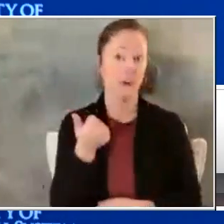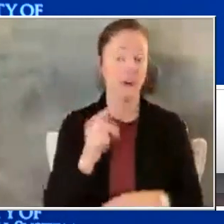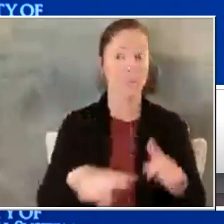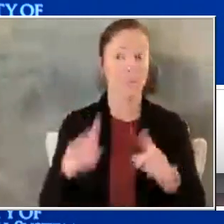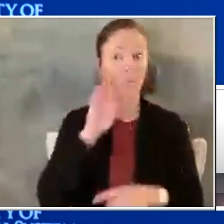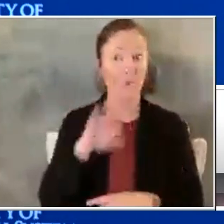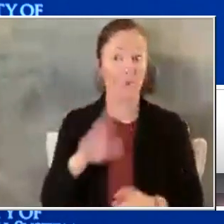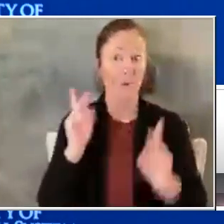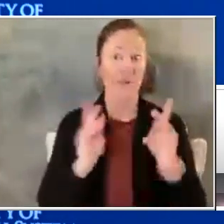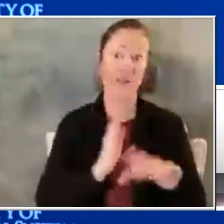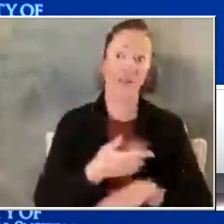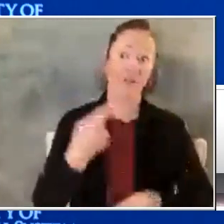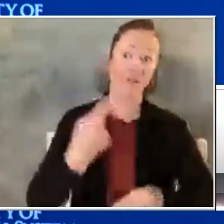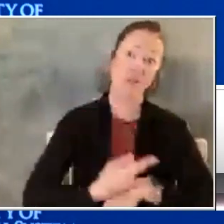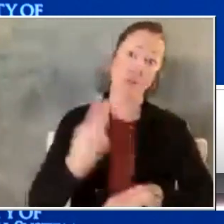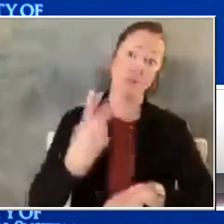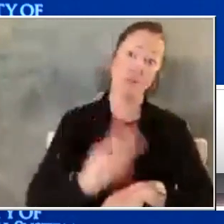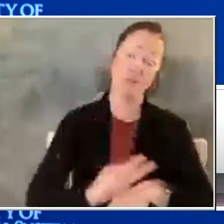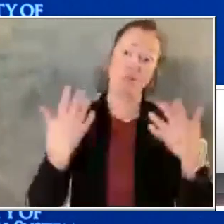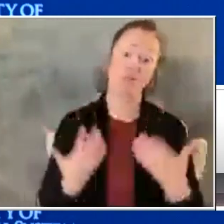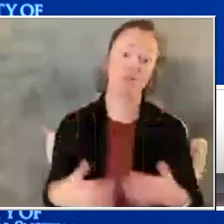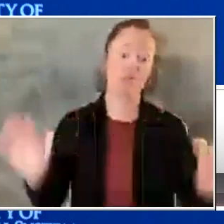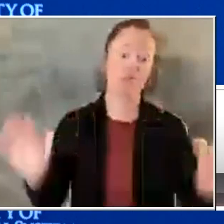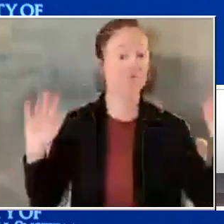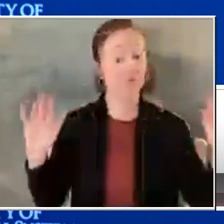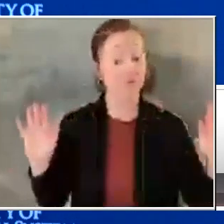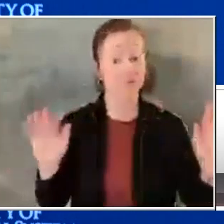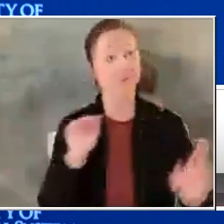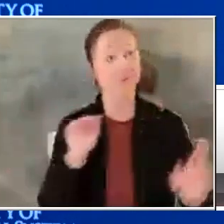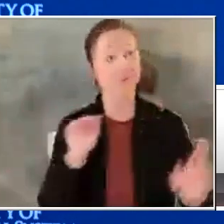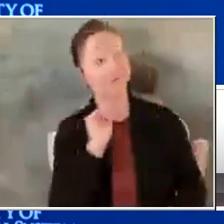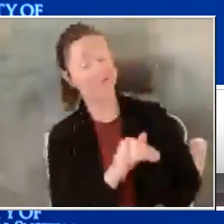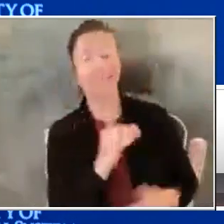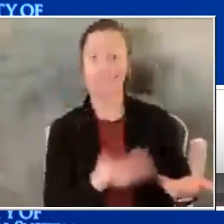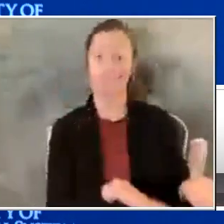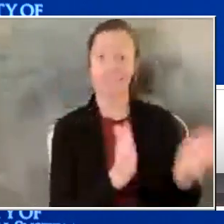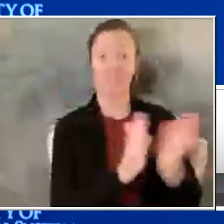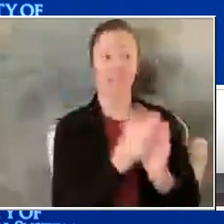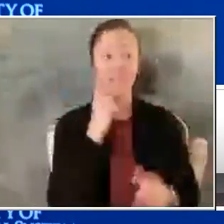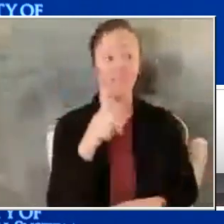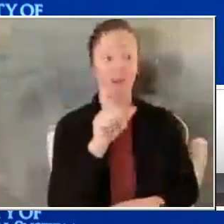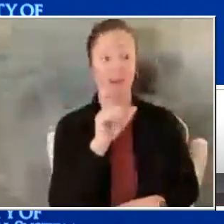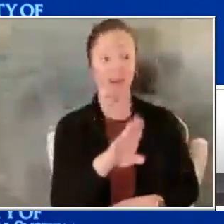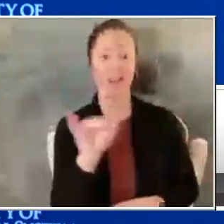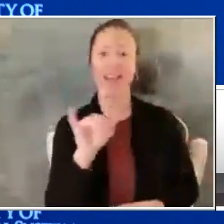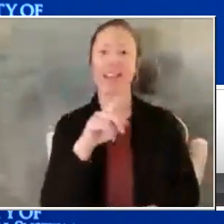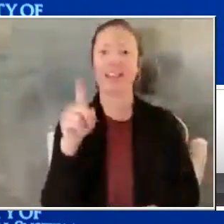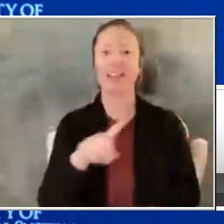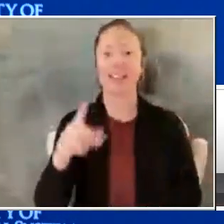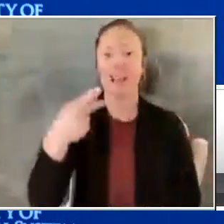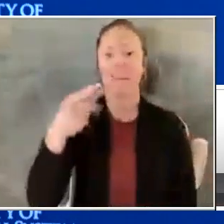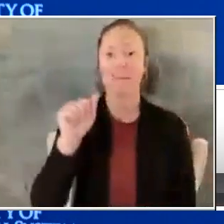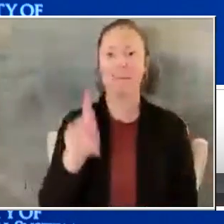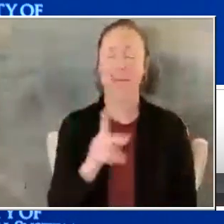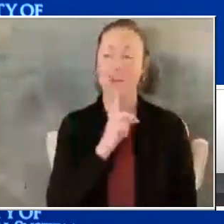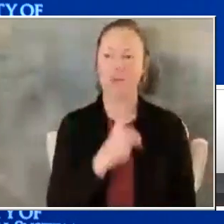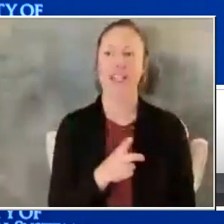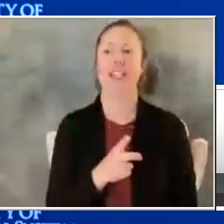after 1 or 2 days will go to their doctors and demand an antibiotic like a Z-Pak. So it's really, this was a